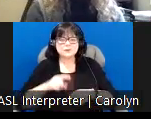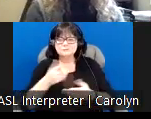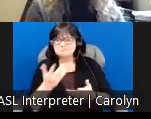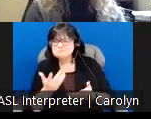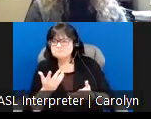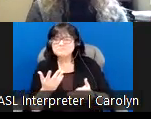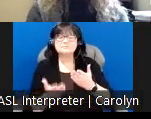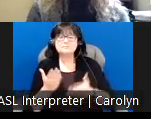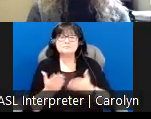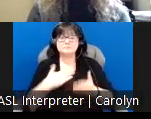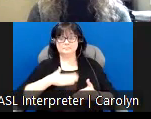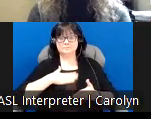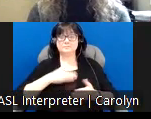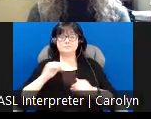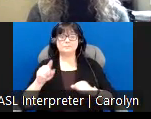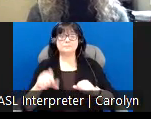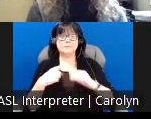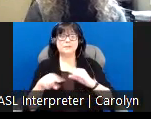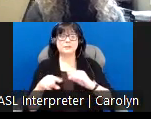send an email to